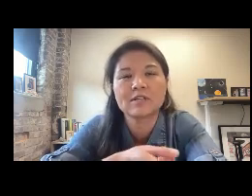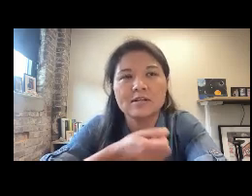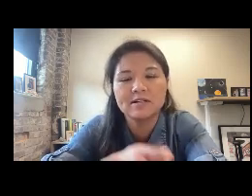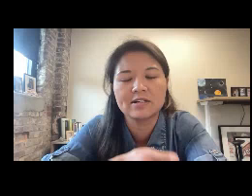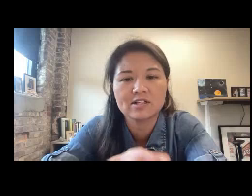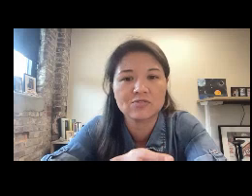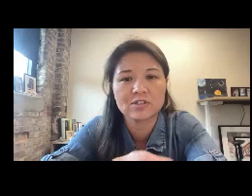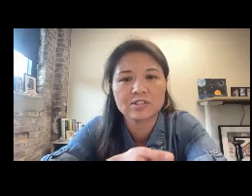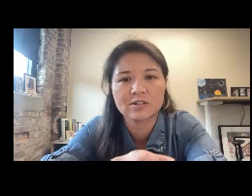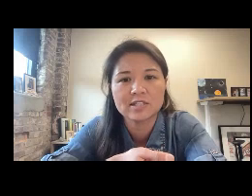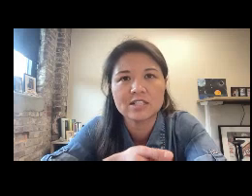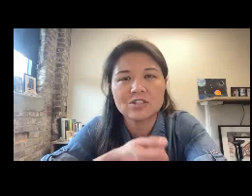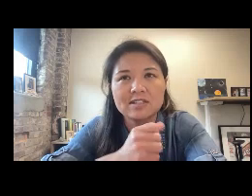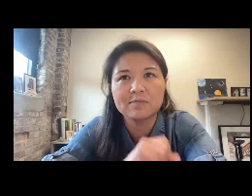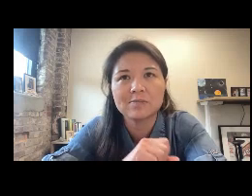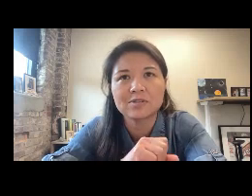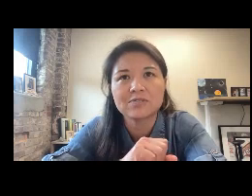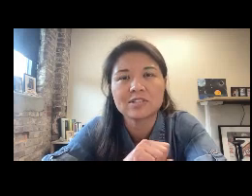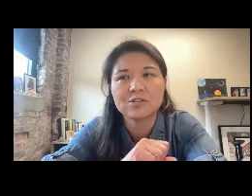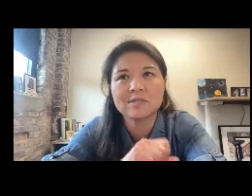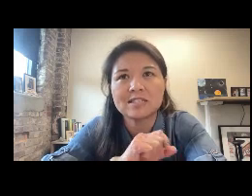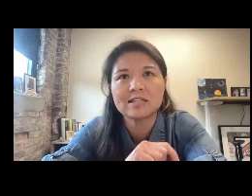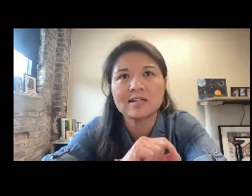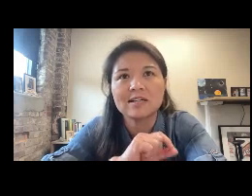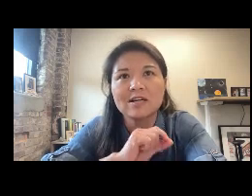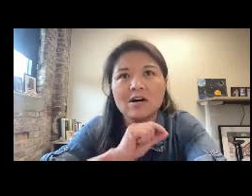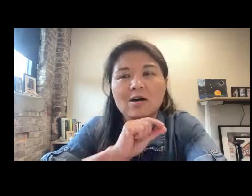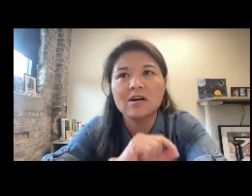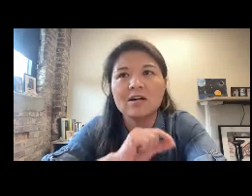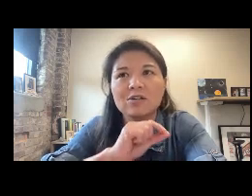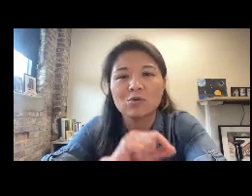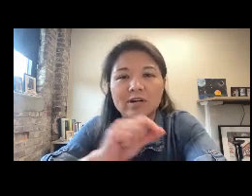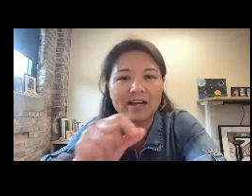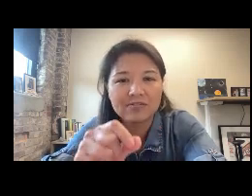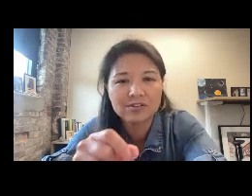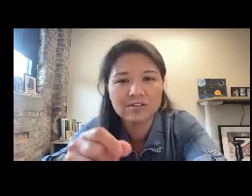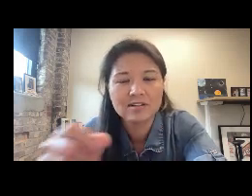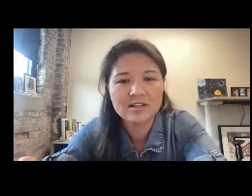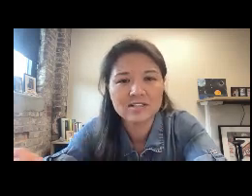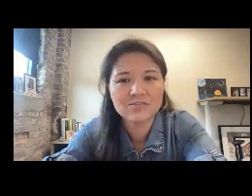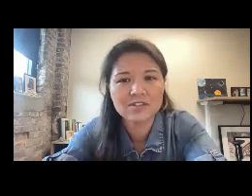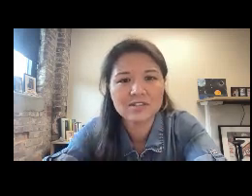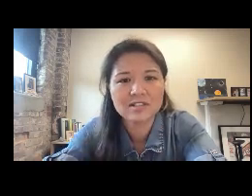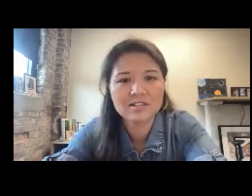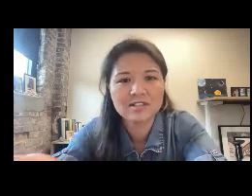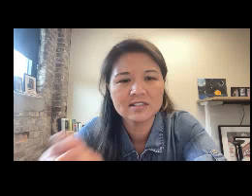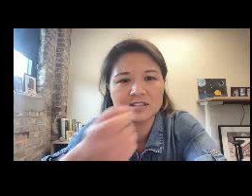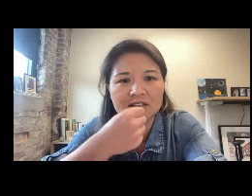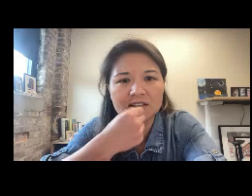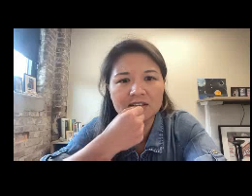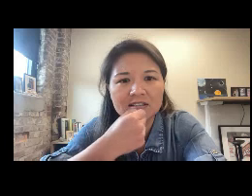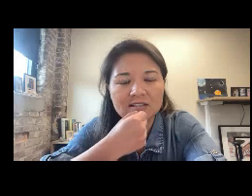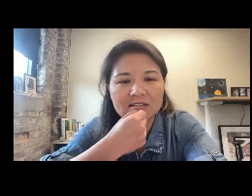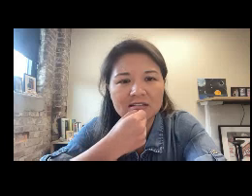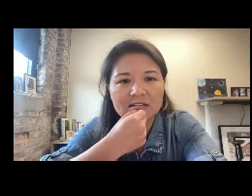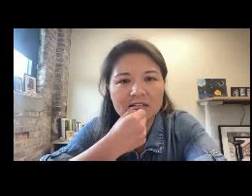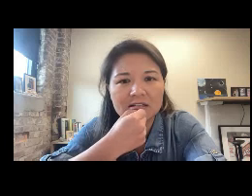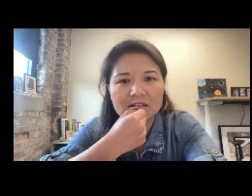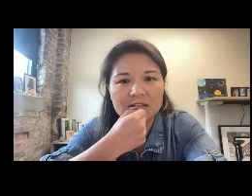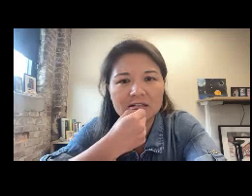if we're an August 1st start date, should the member service agreement say on or after August 1st? It